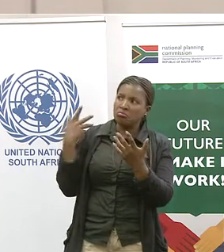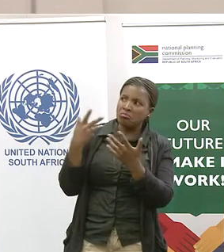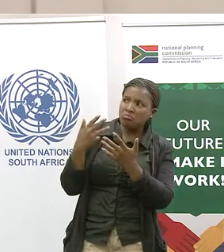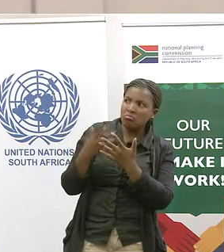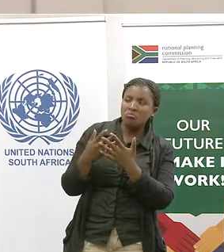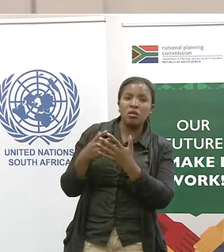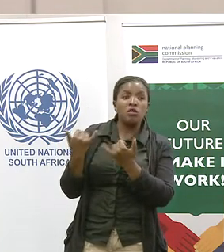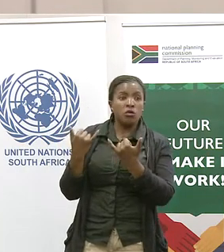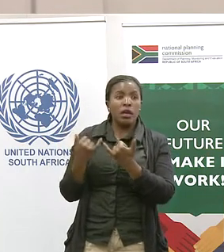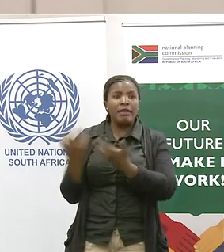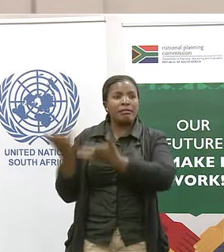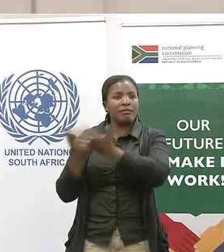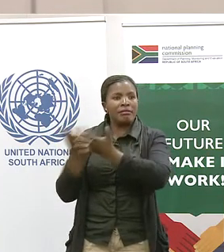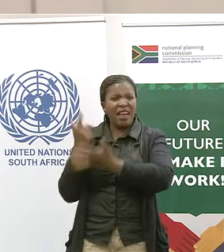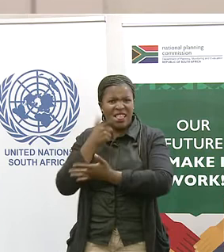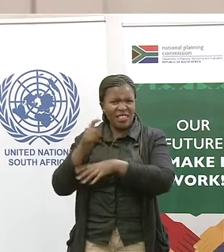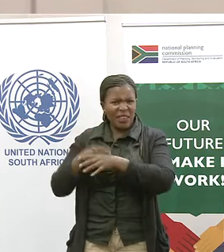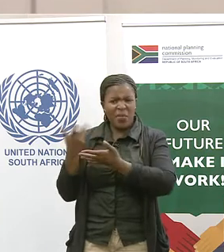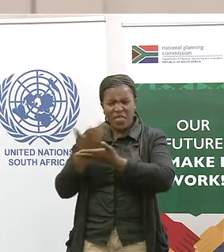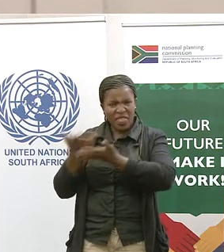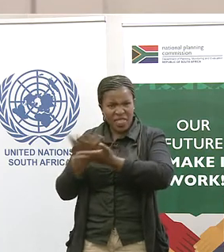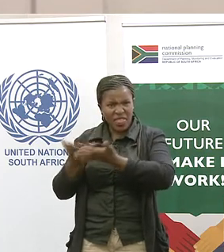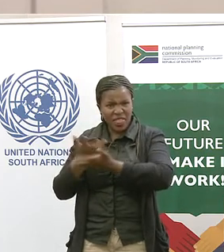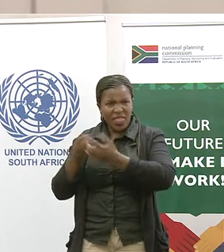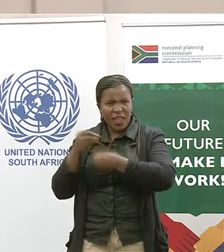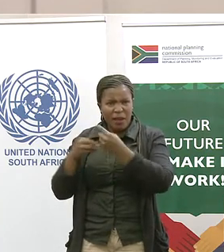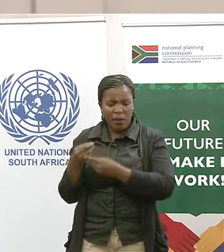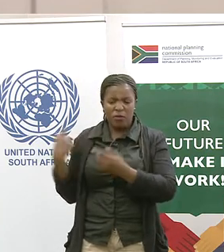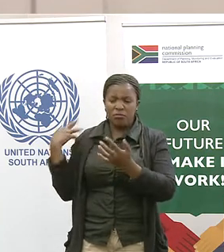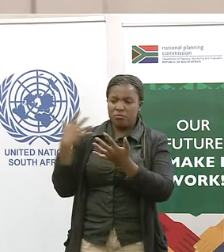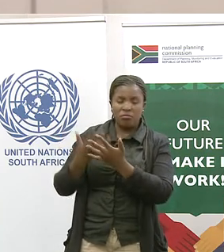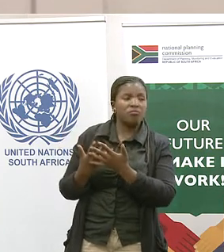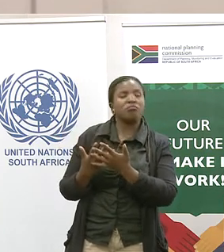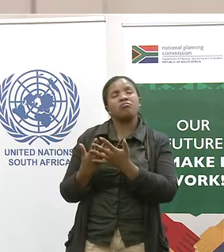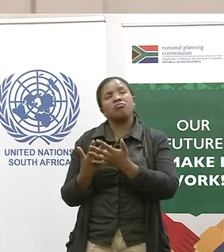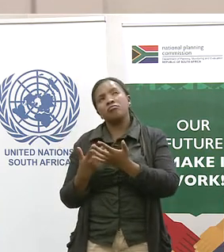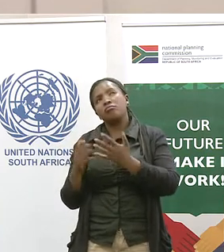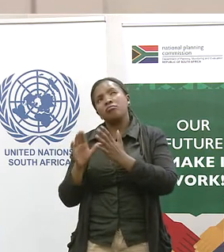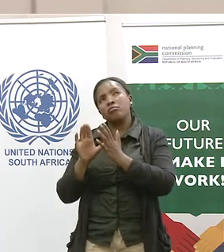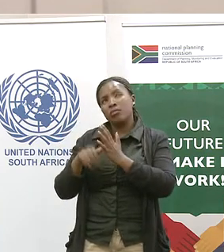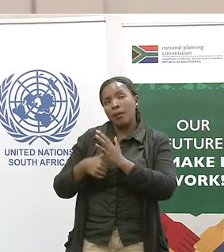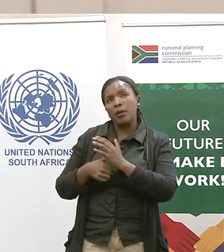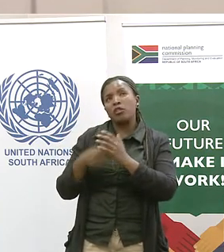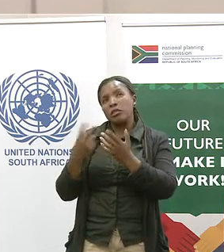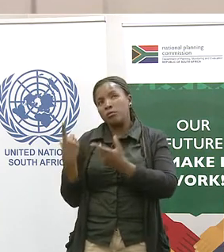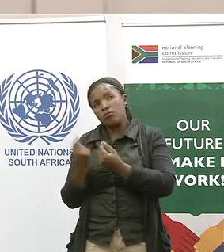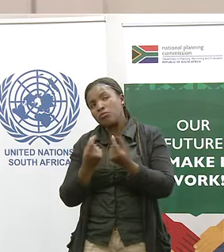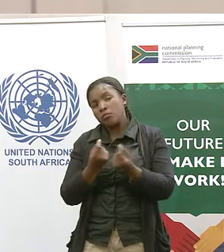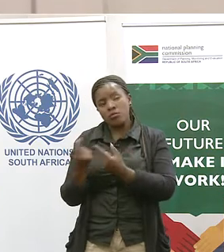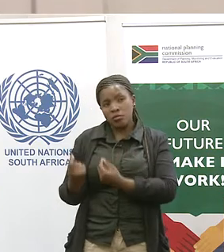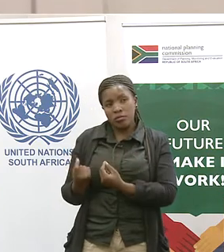and if the current developed policies in the country are anything to go by, as well as